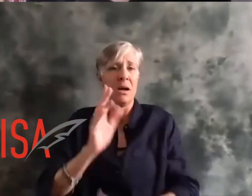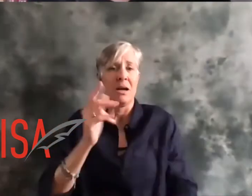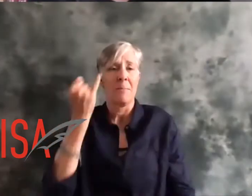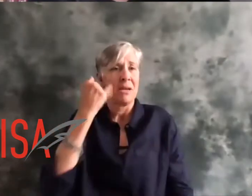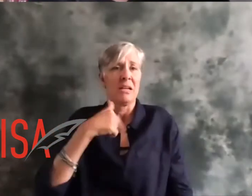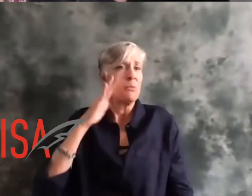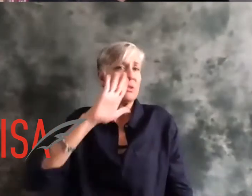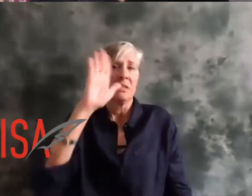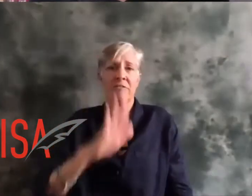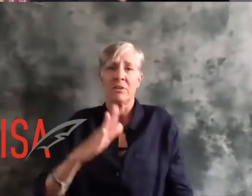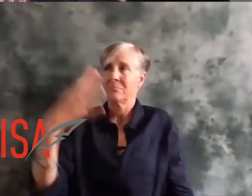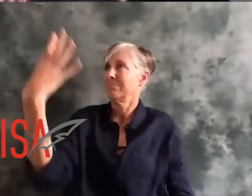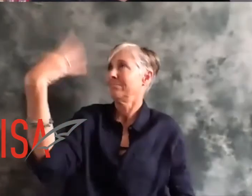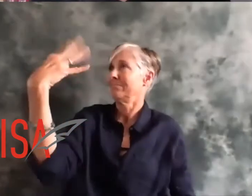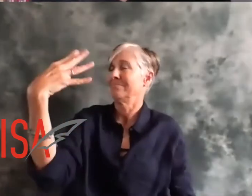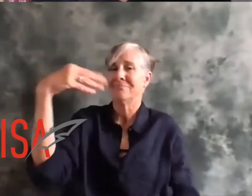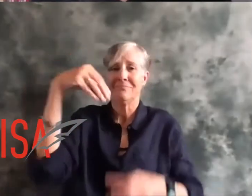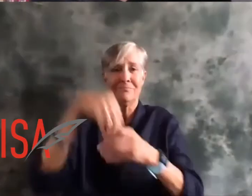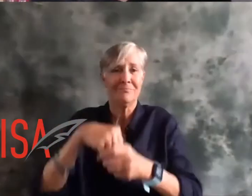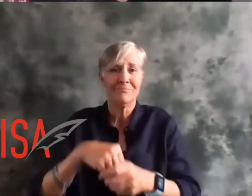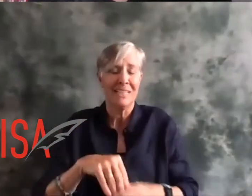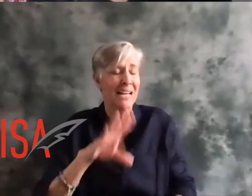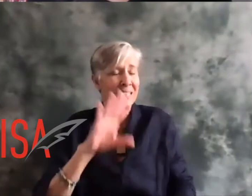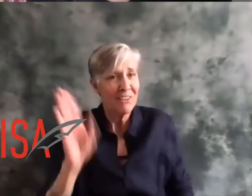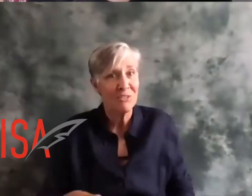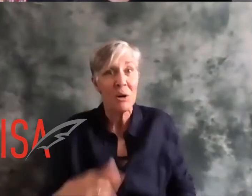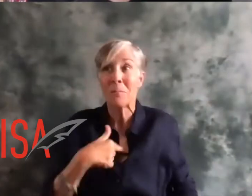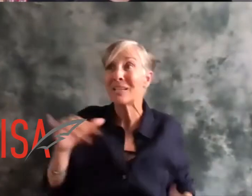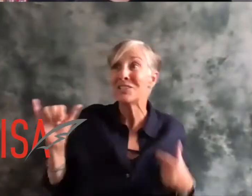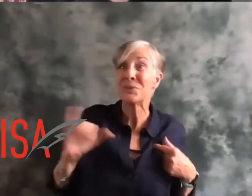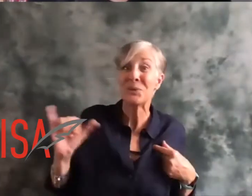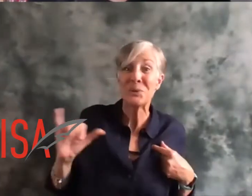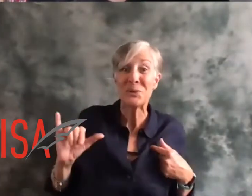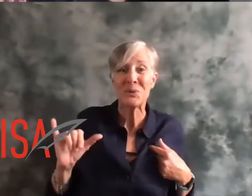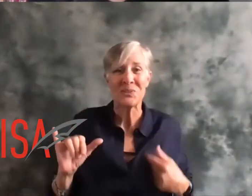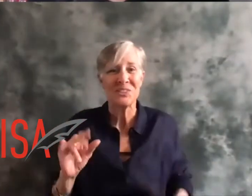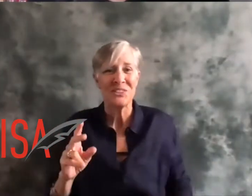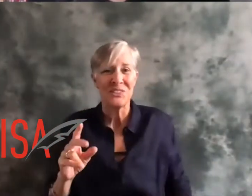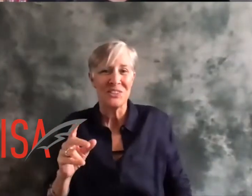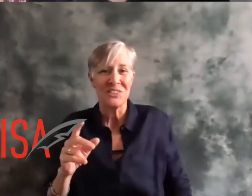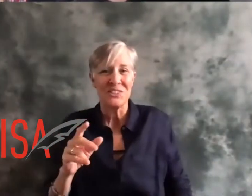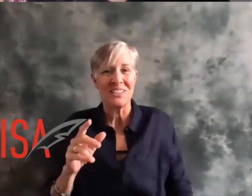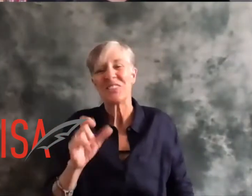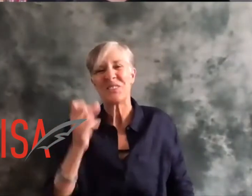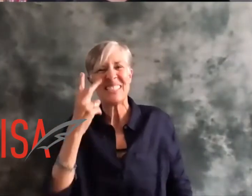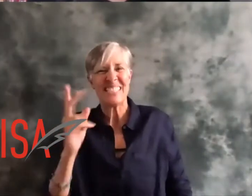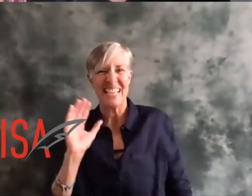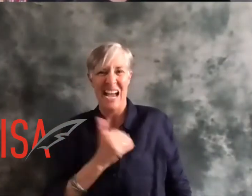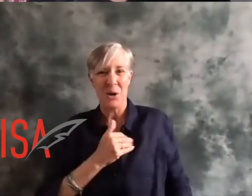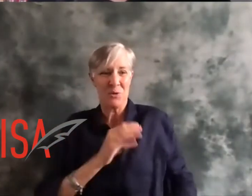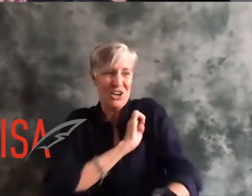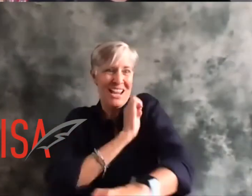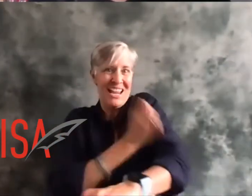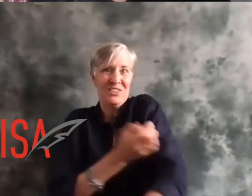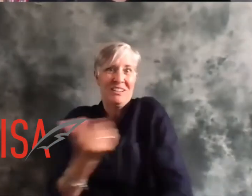And so, you know, and this is like, we're kind of moving, as you can see, the shift in energy, like Diane and I are moving into real talk now.